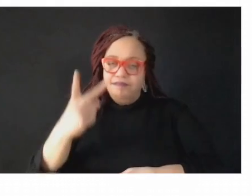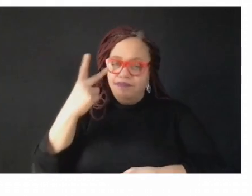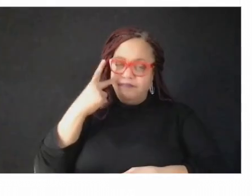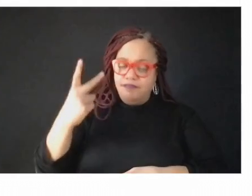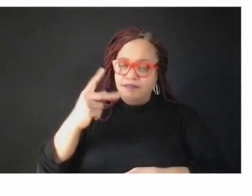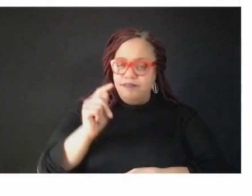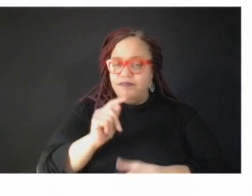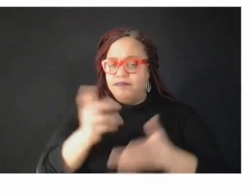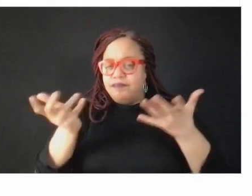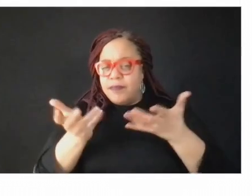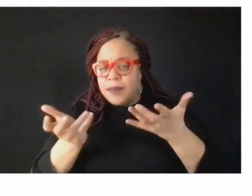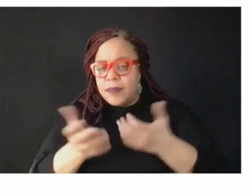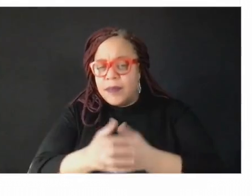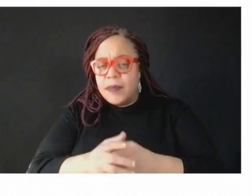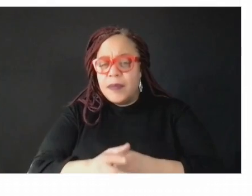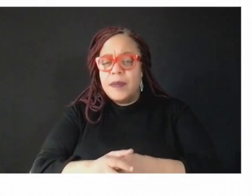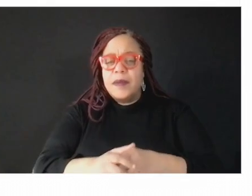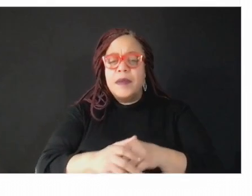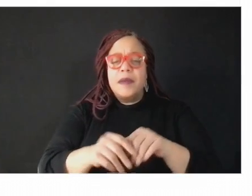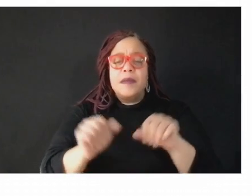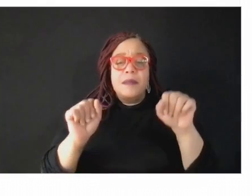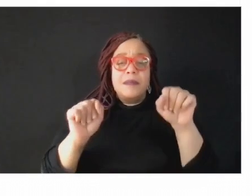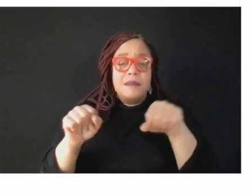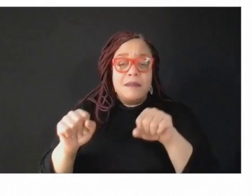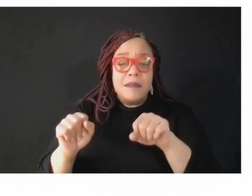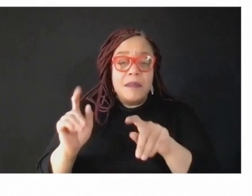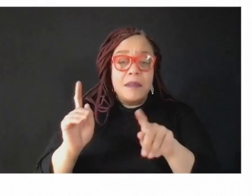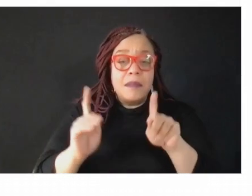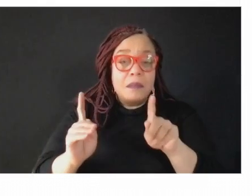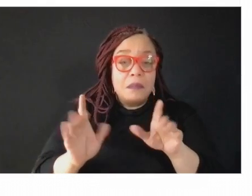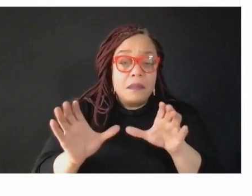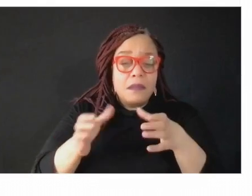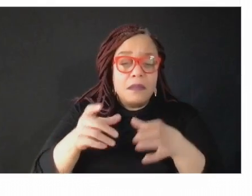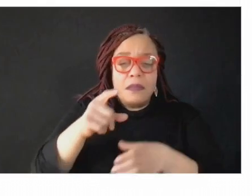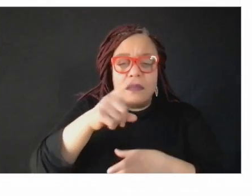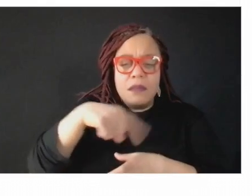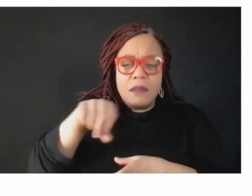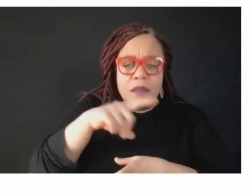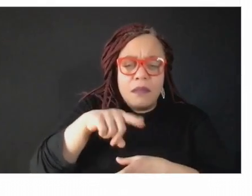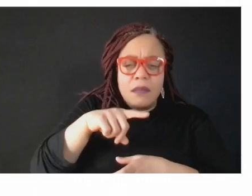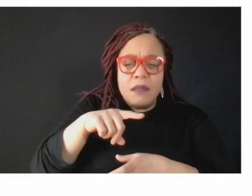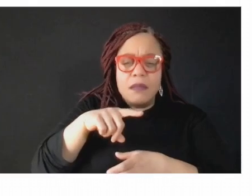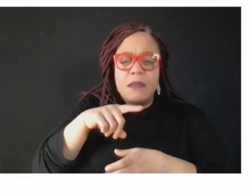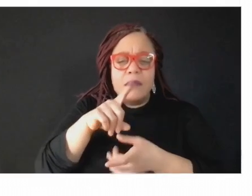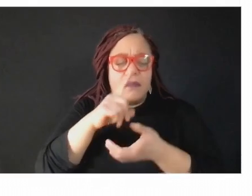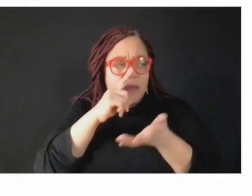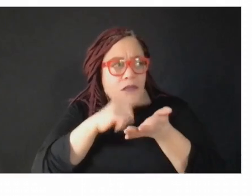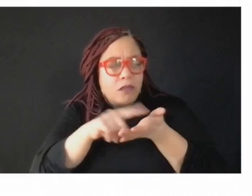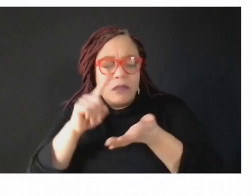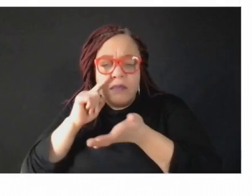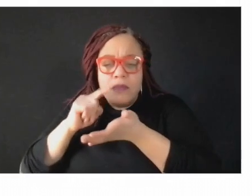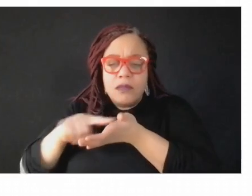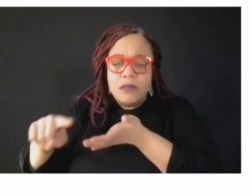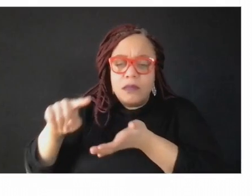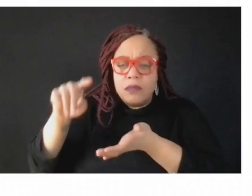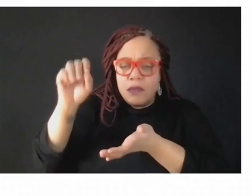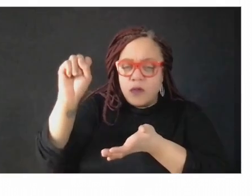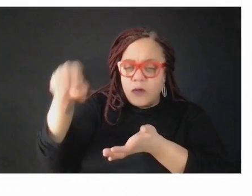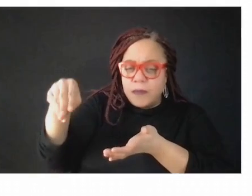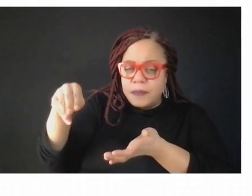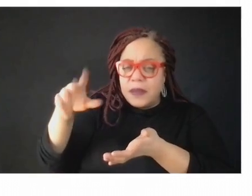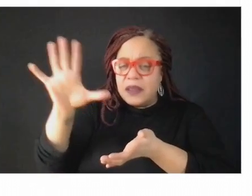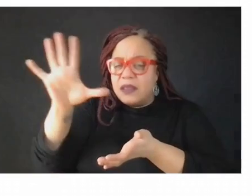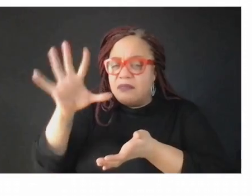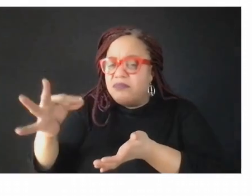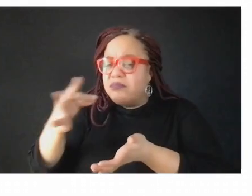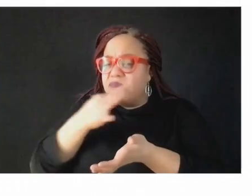populations using social media, others to shop for the expert who reinforces their worldview. And so that has led us